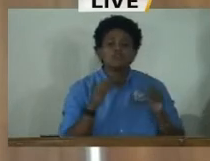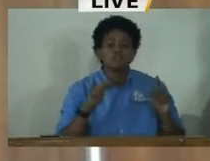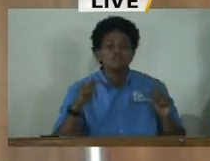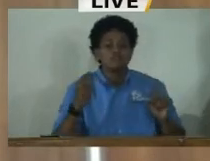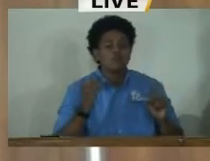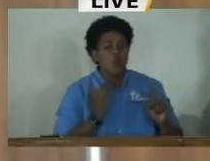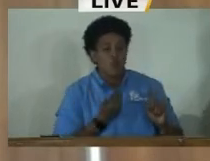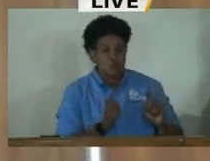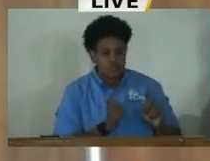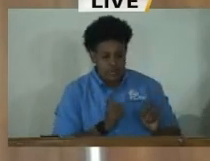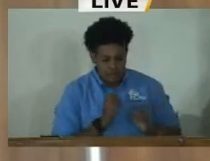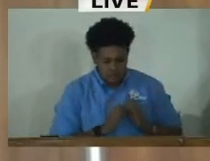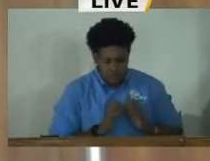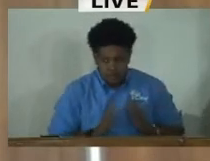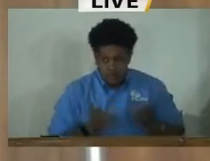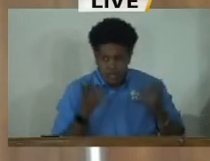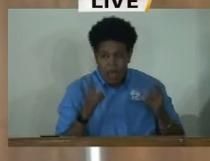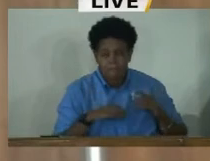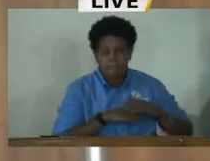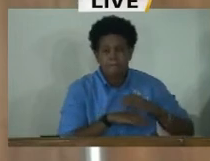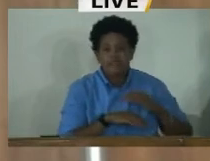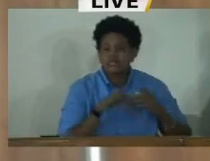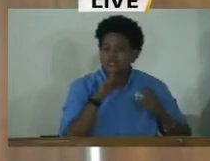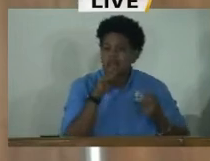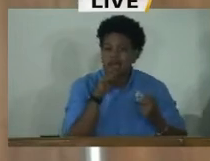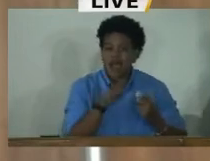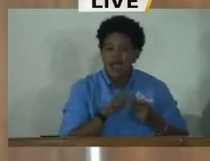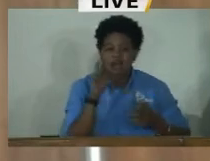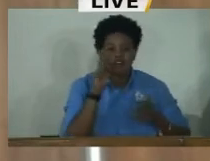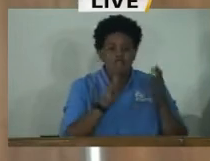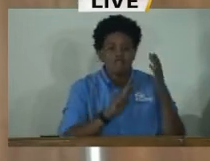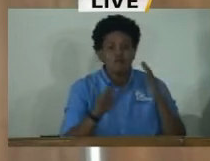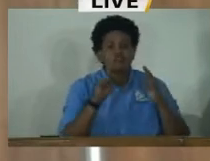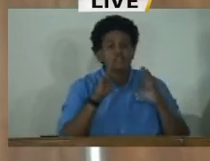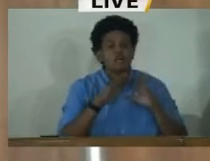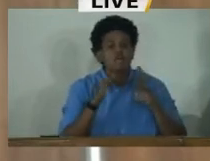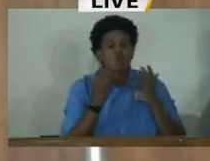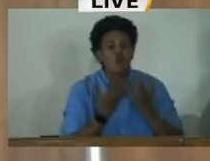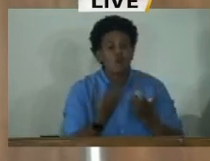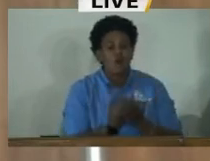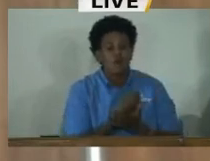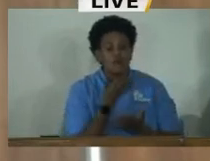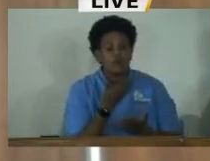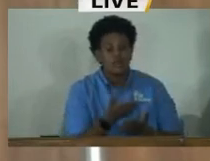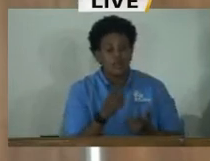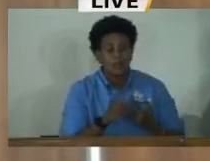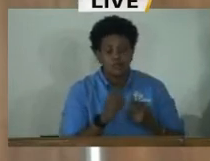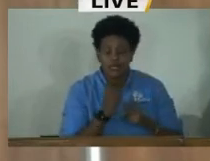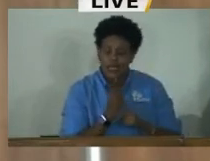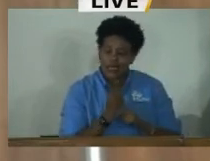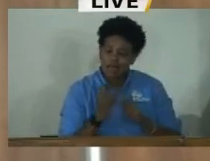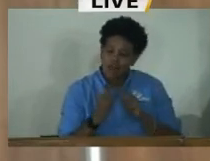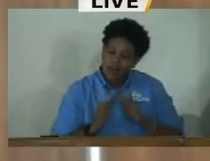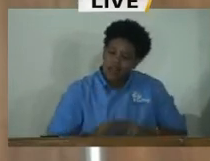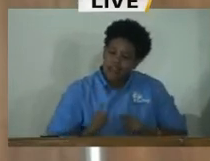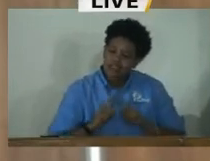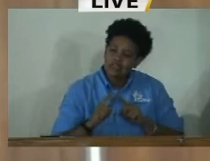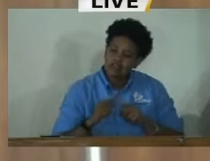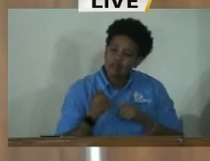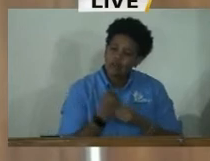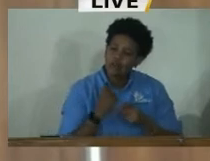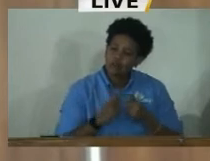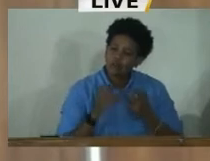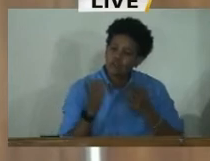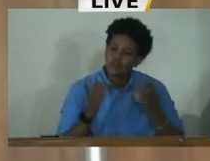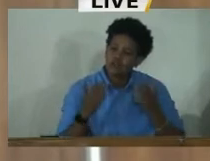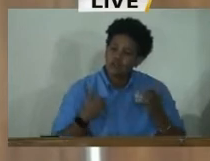of ourselves based on an accurate foresighting of global opportunities and a careful analysis of the goods and services in